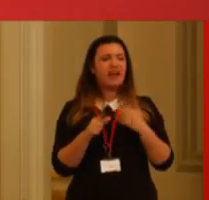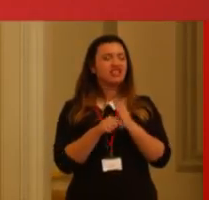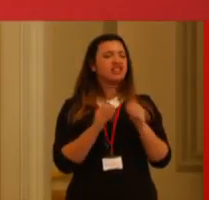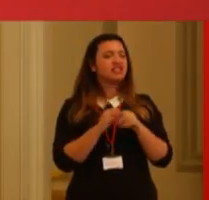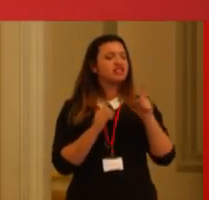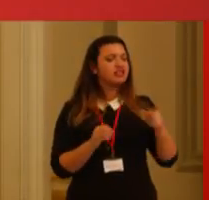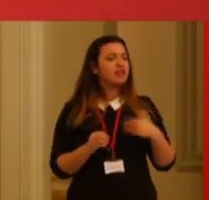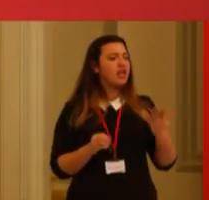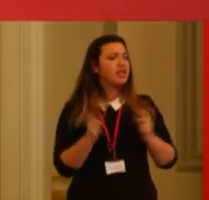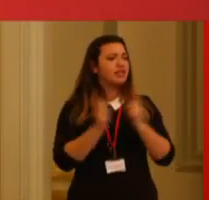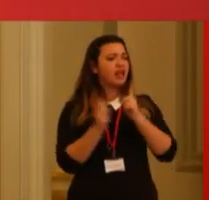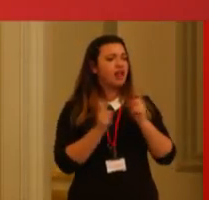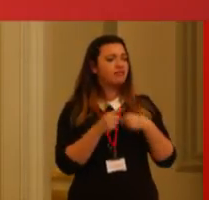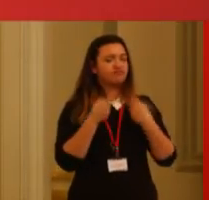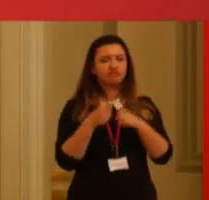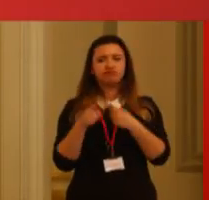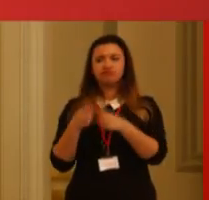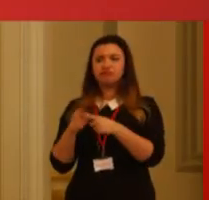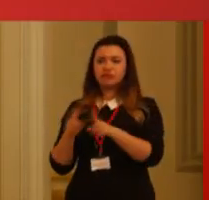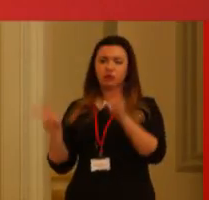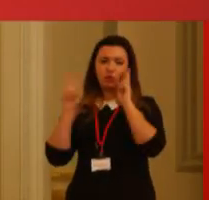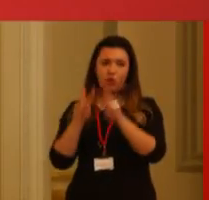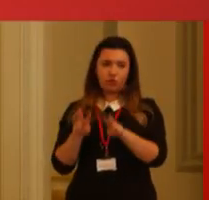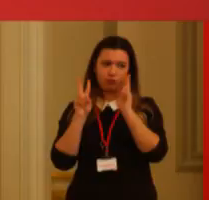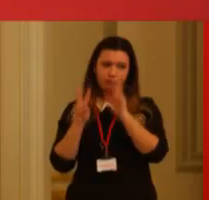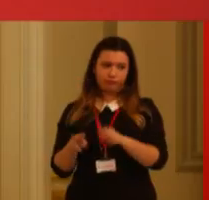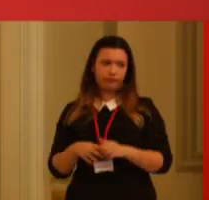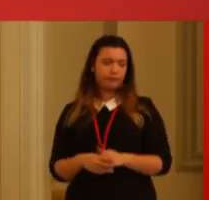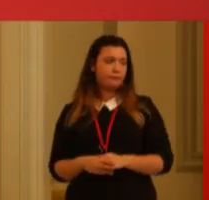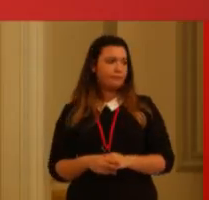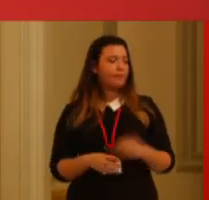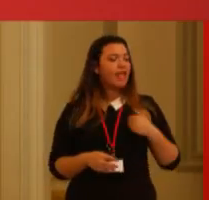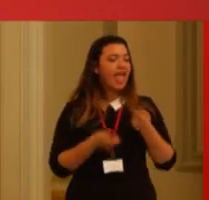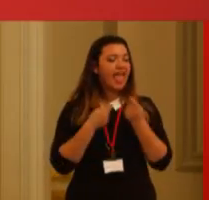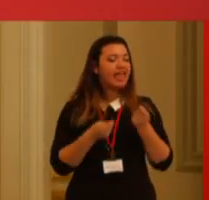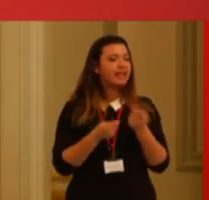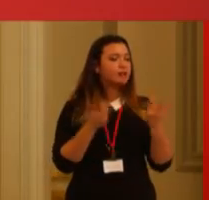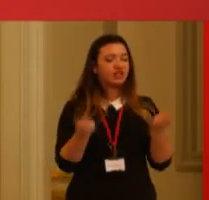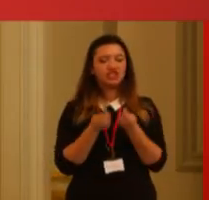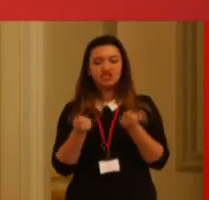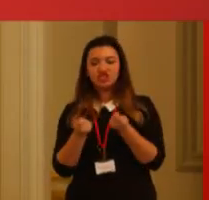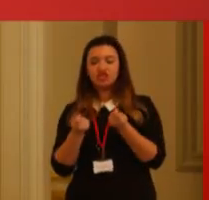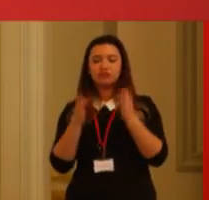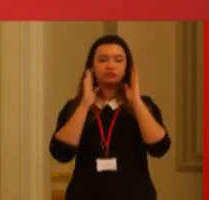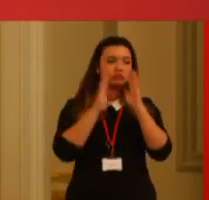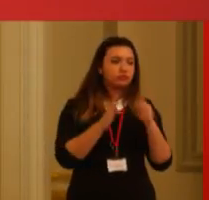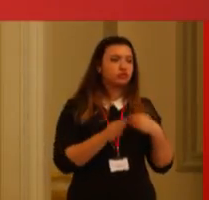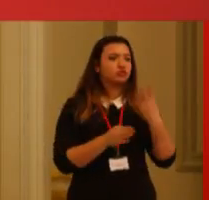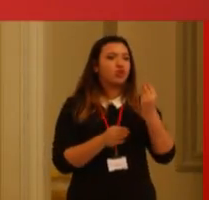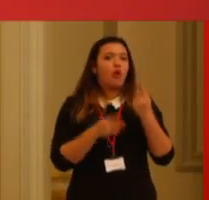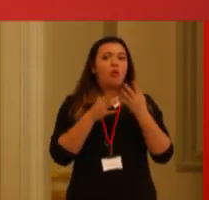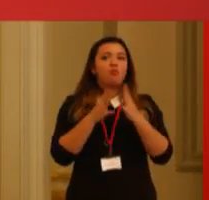accesses women who've got access to web, who are literate, and also accounting for like education. There's like